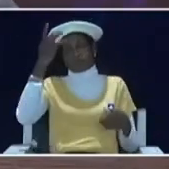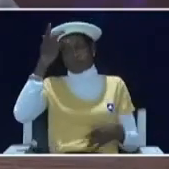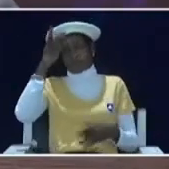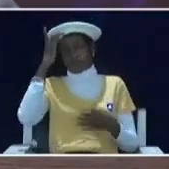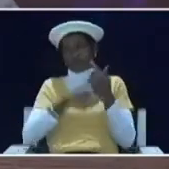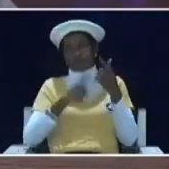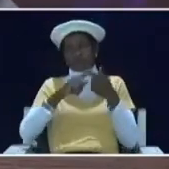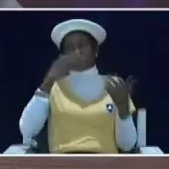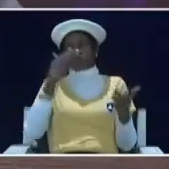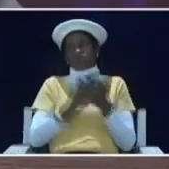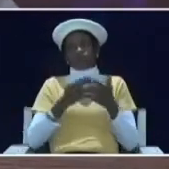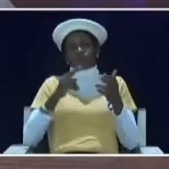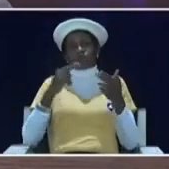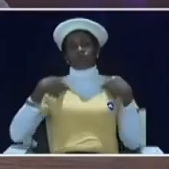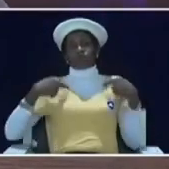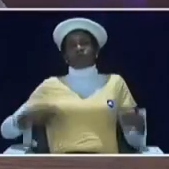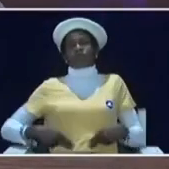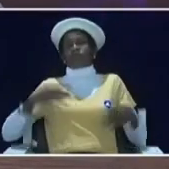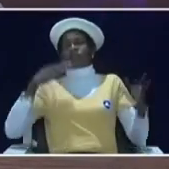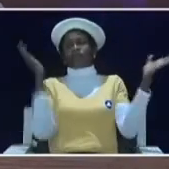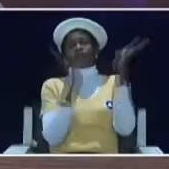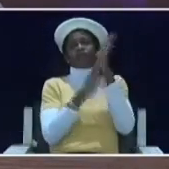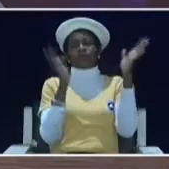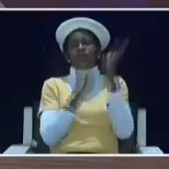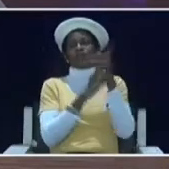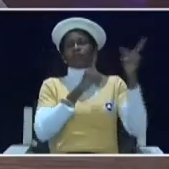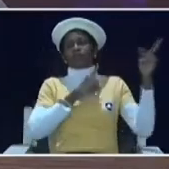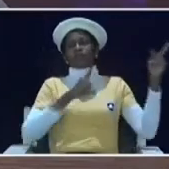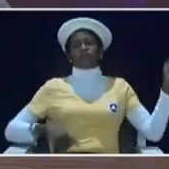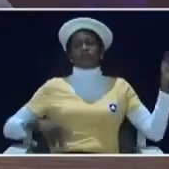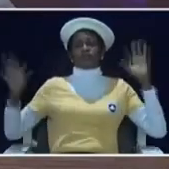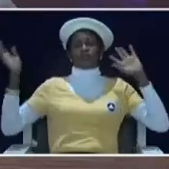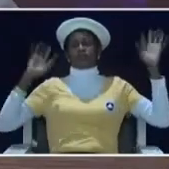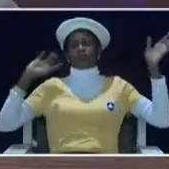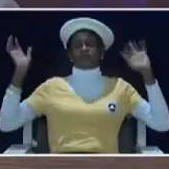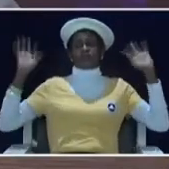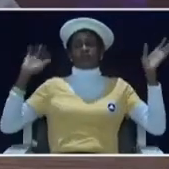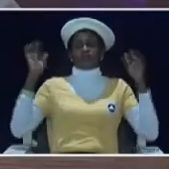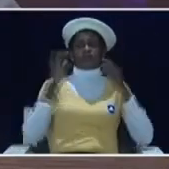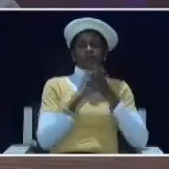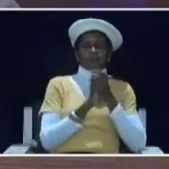good health. Praise the Lord.